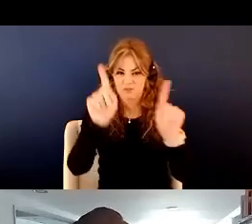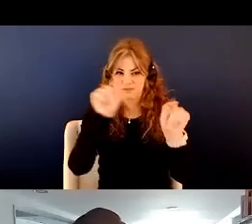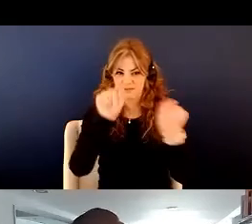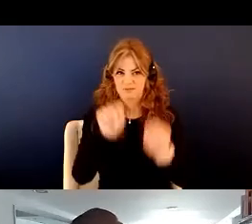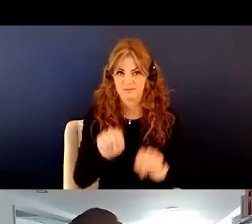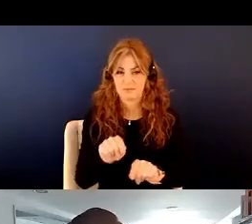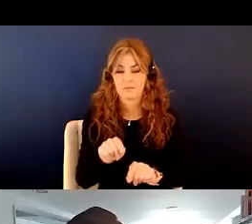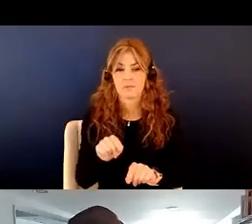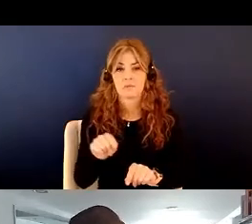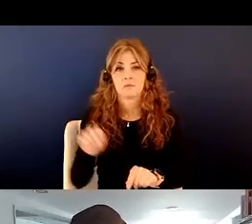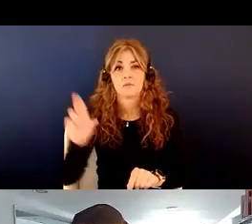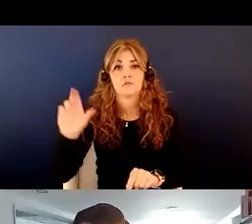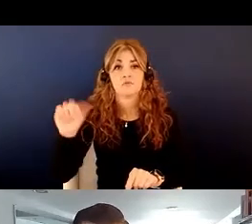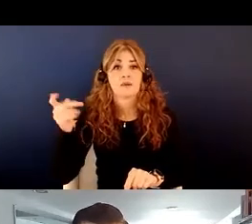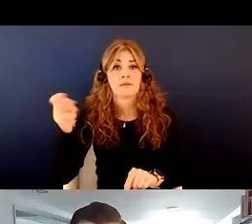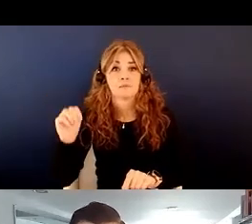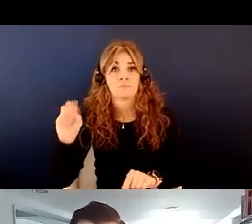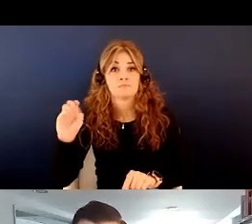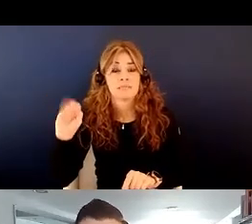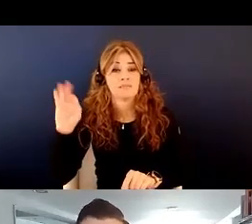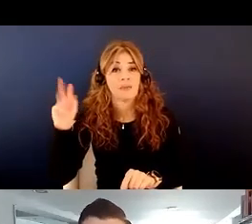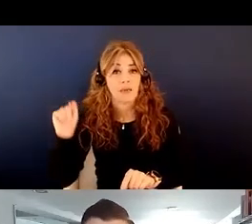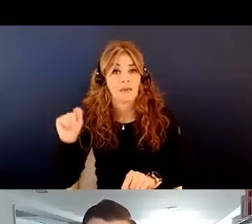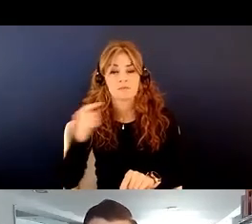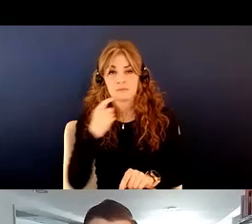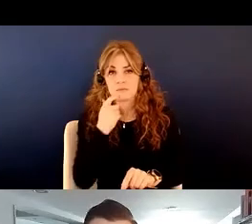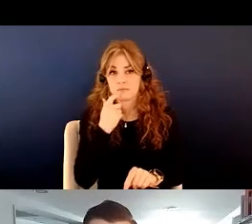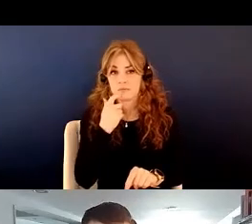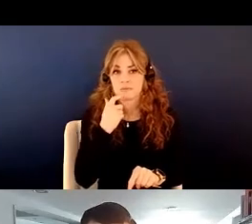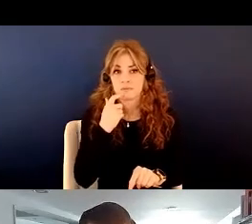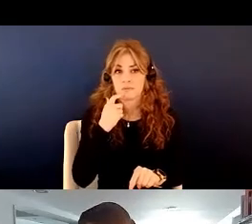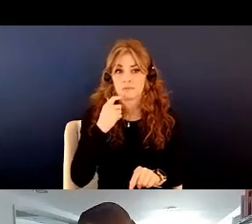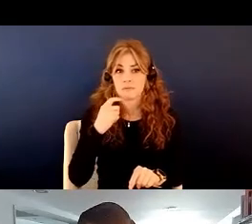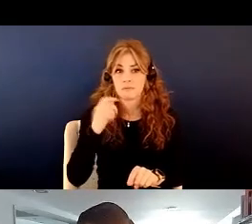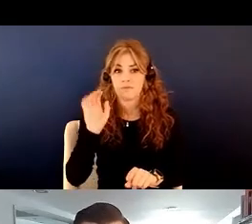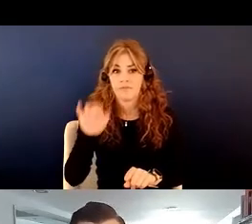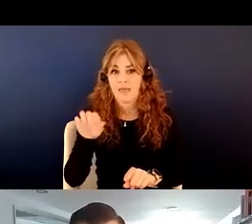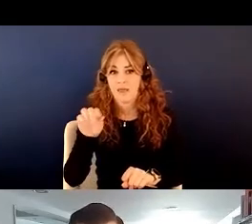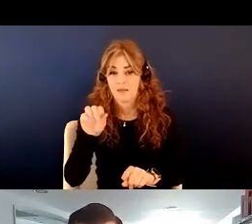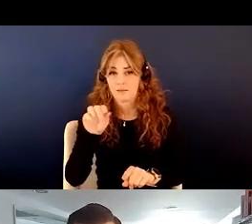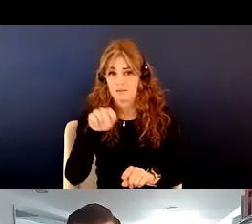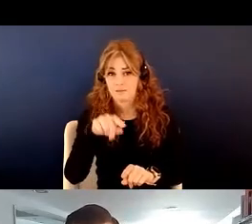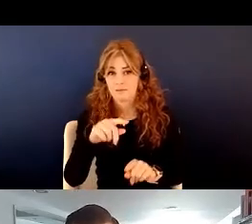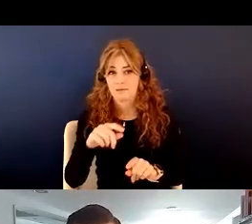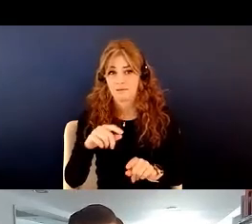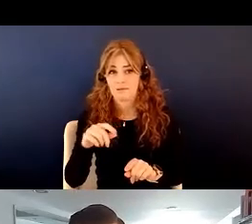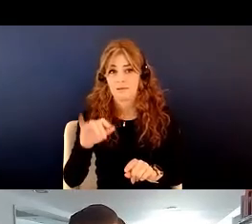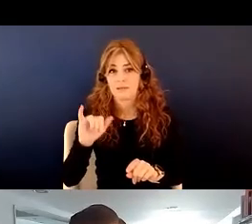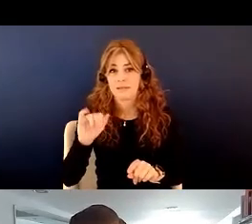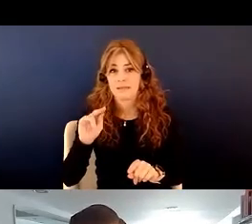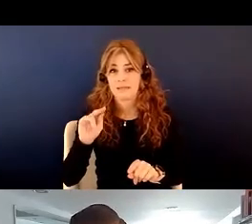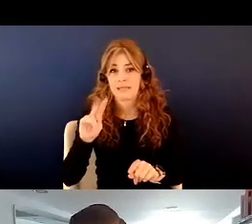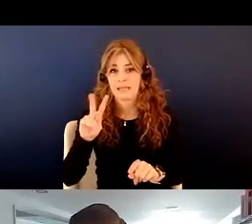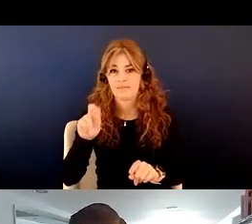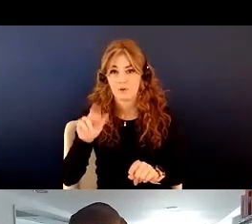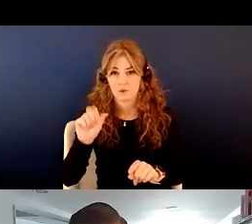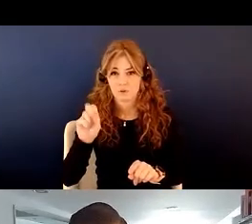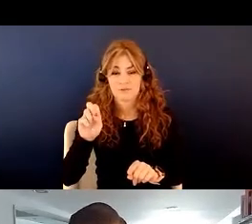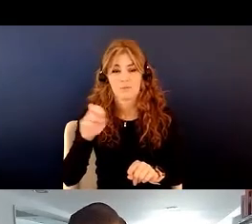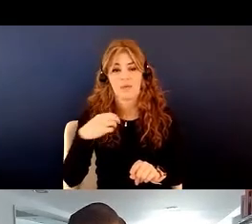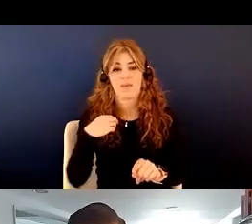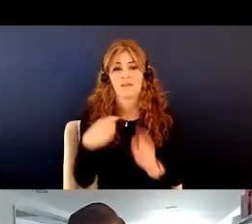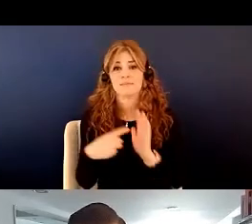random effects framework, our inverse variance weights have 2 components. Our sampling